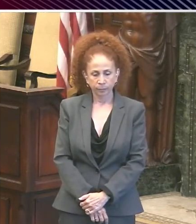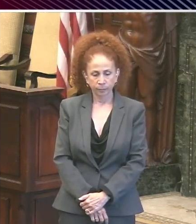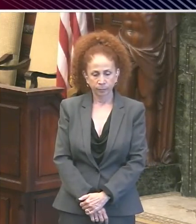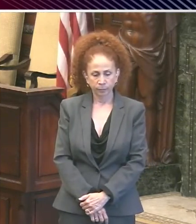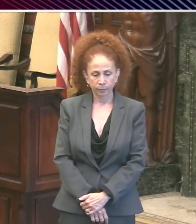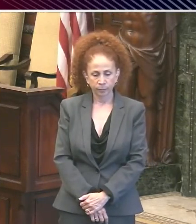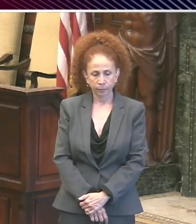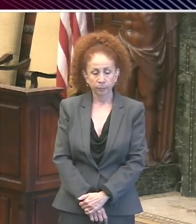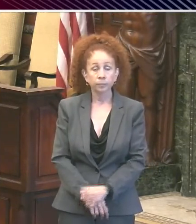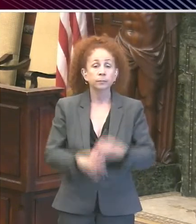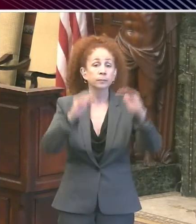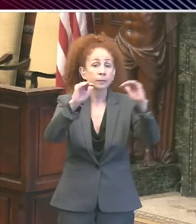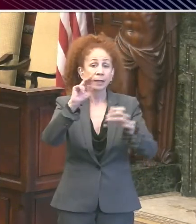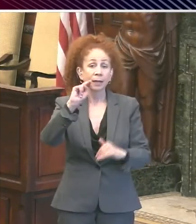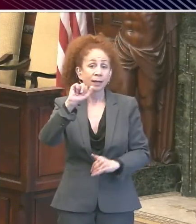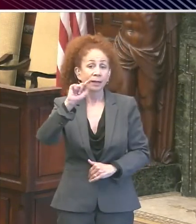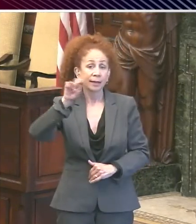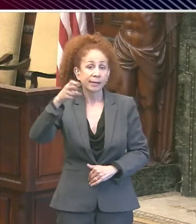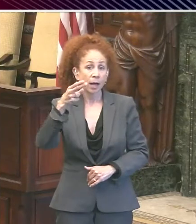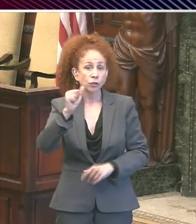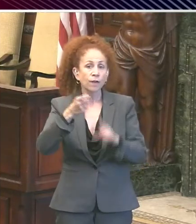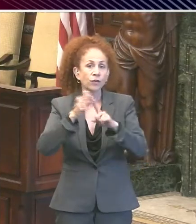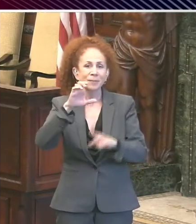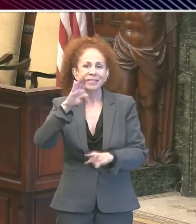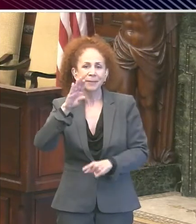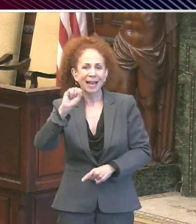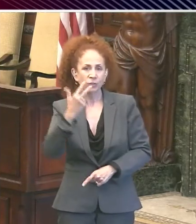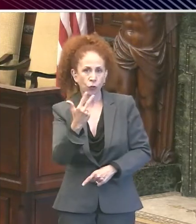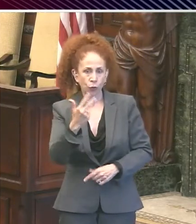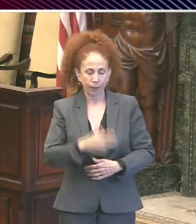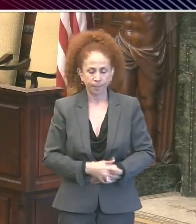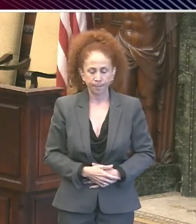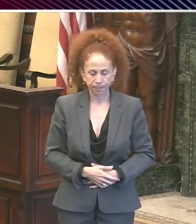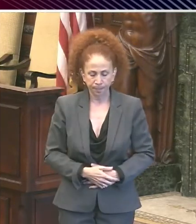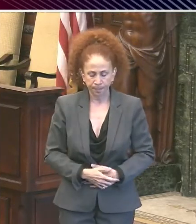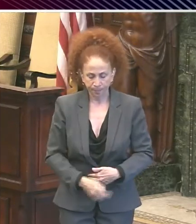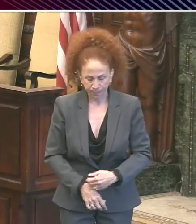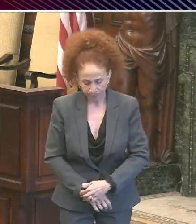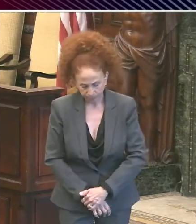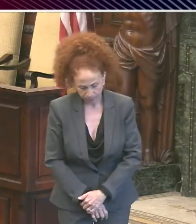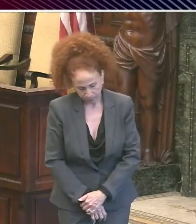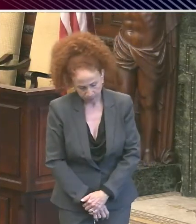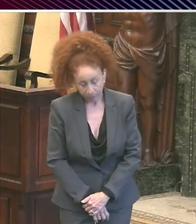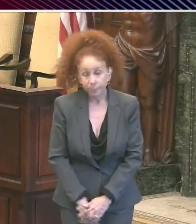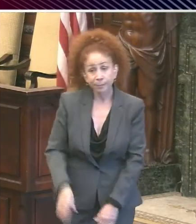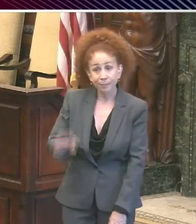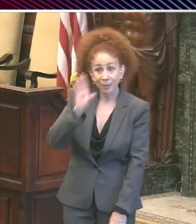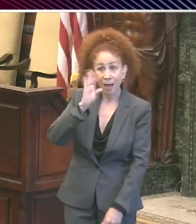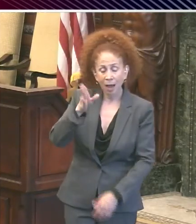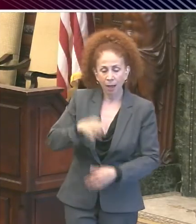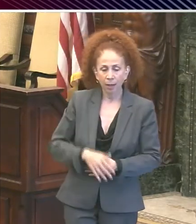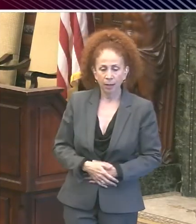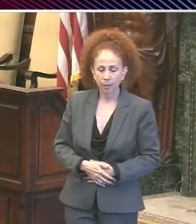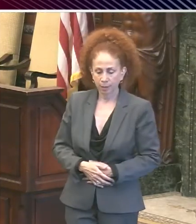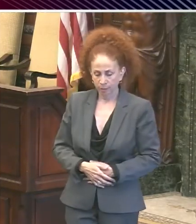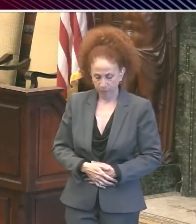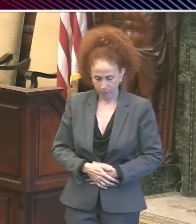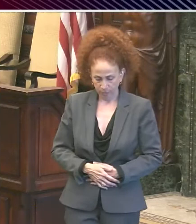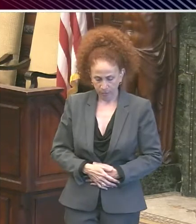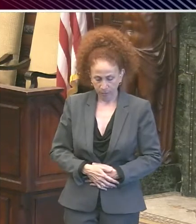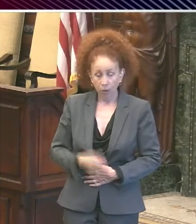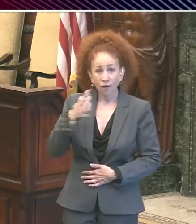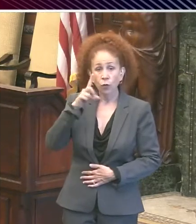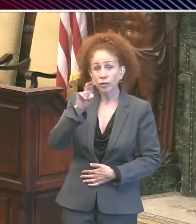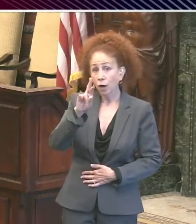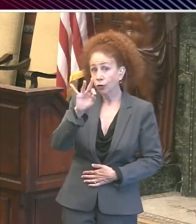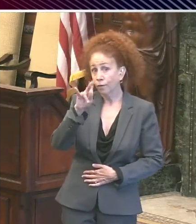Thanks, Laura. We're going to go to Natasha Brown of CBS 3 next. Natasha? Hi, this is for Dr. Farley.